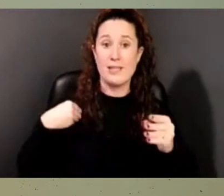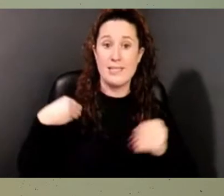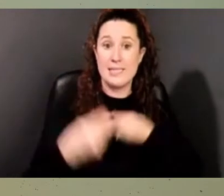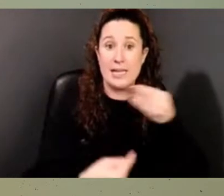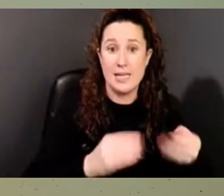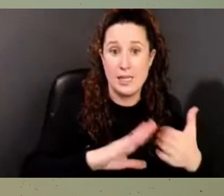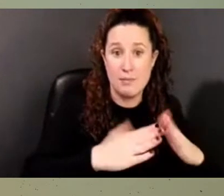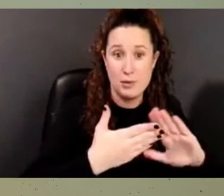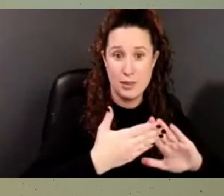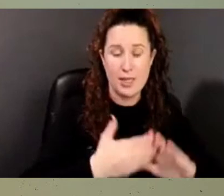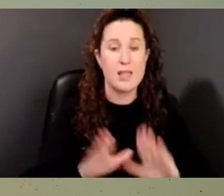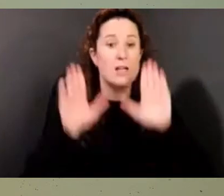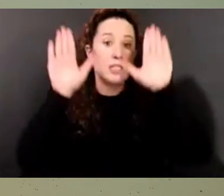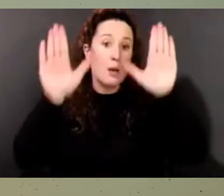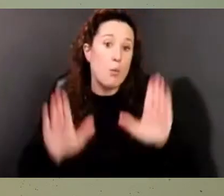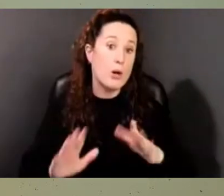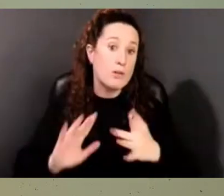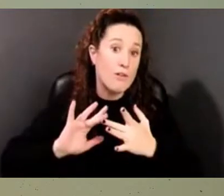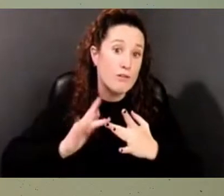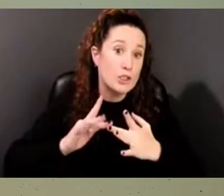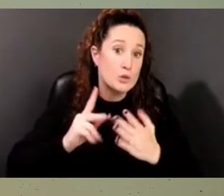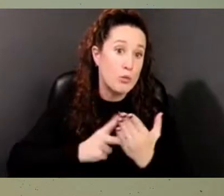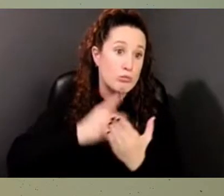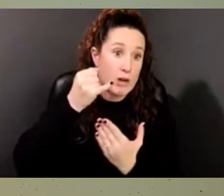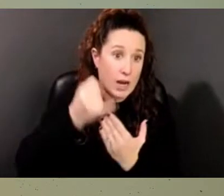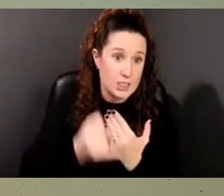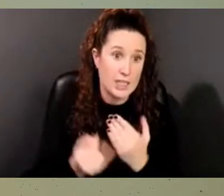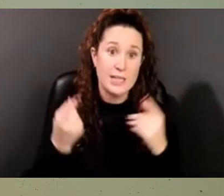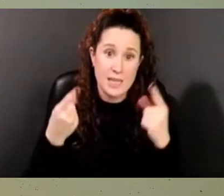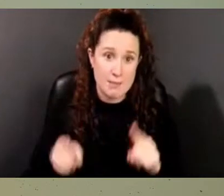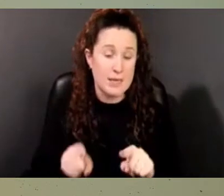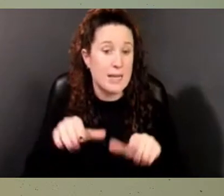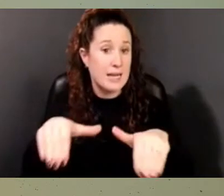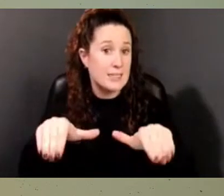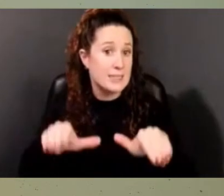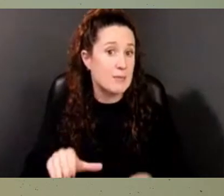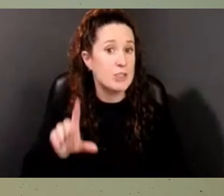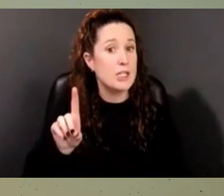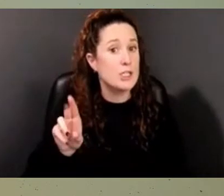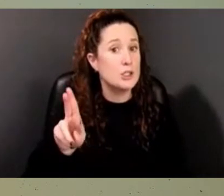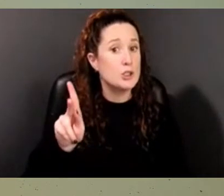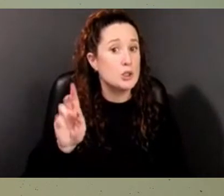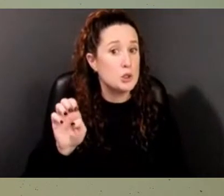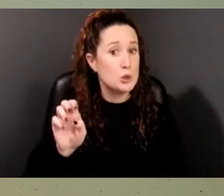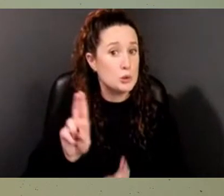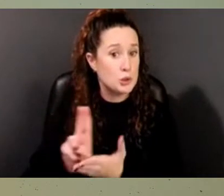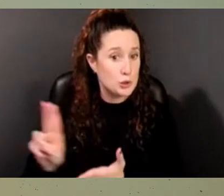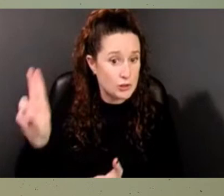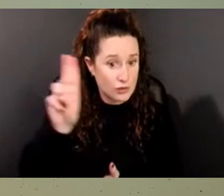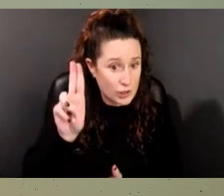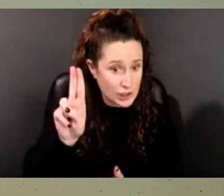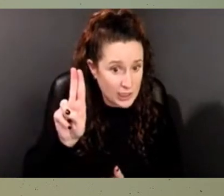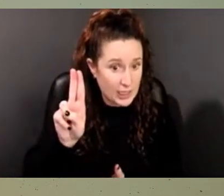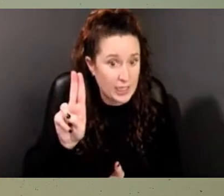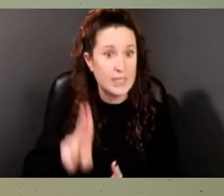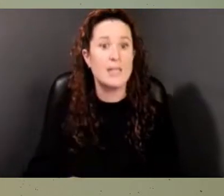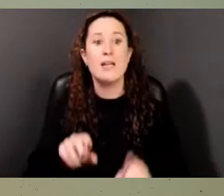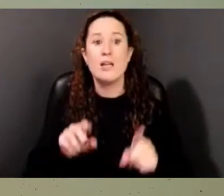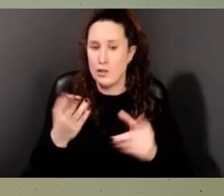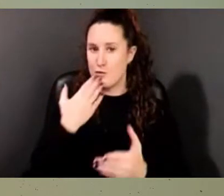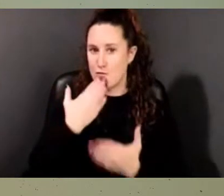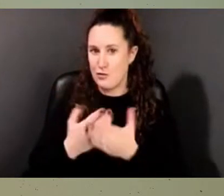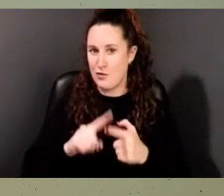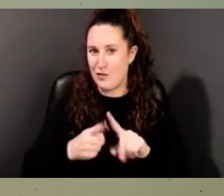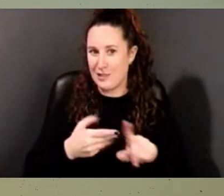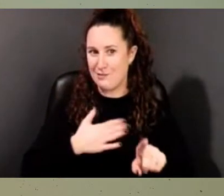wonderful virtual project at Gear Cemetery. Duke University's gotten involved. Good friends of mine, Aaron and Brian, that have been